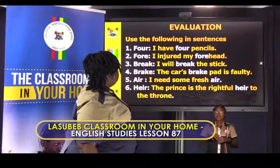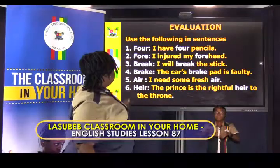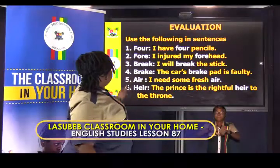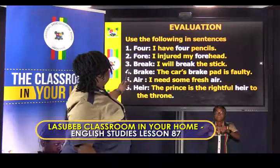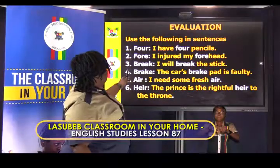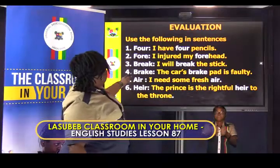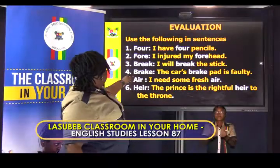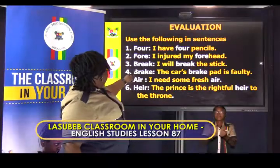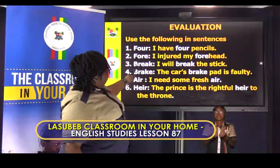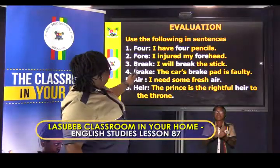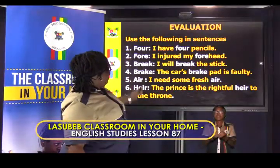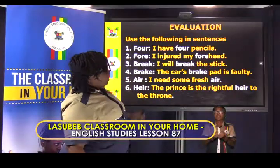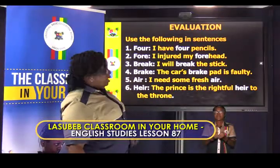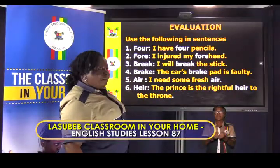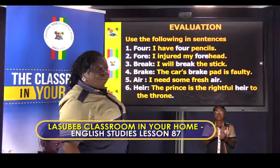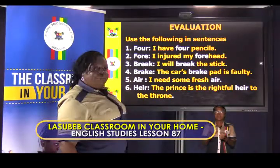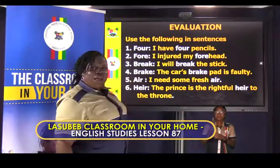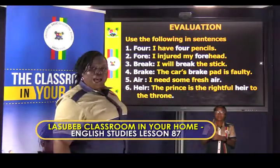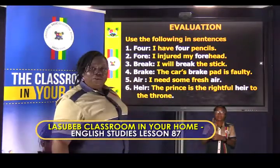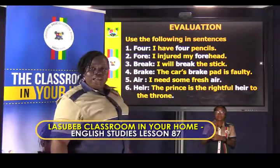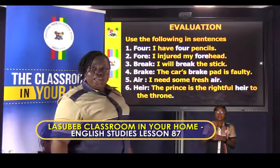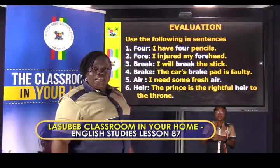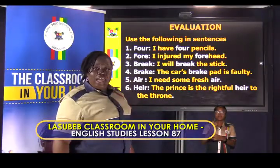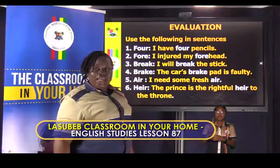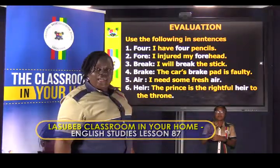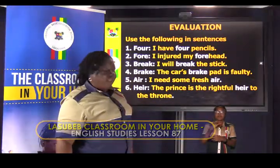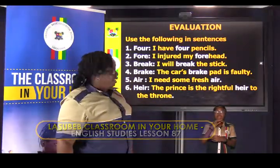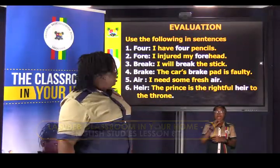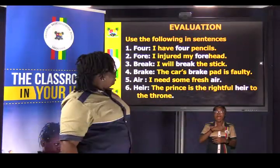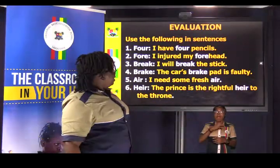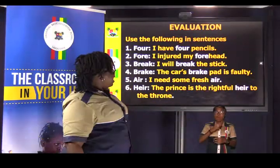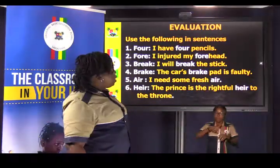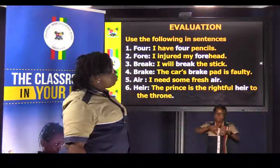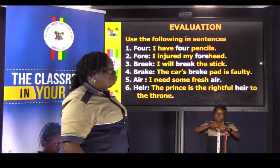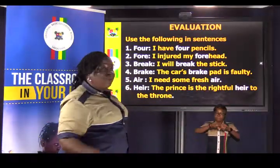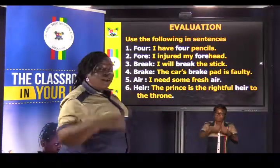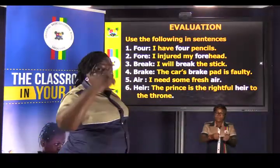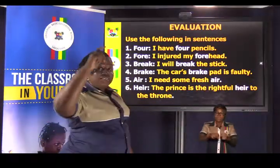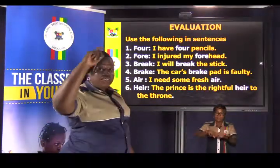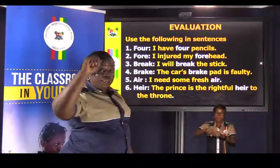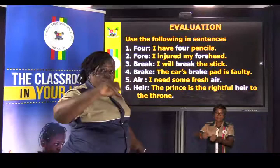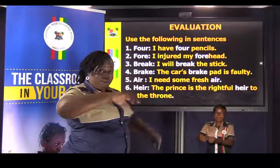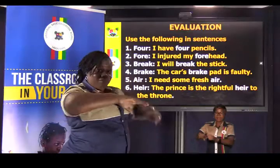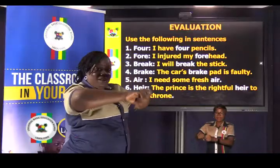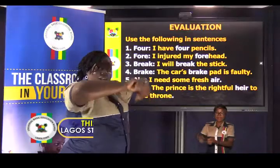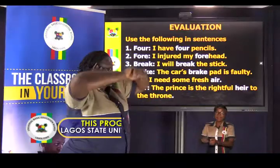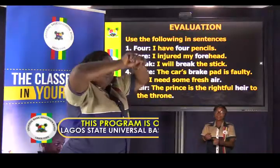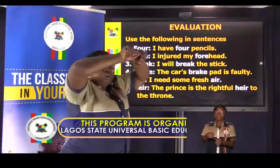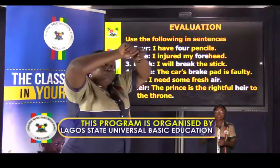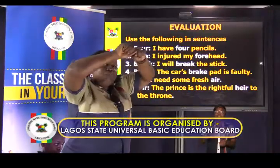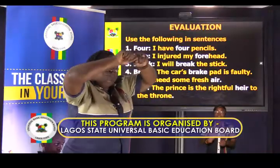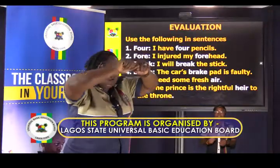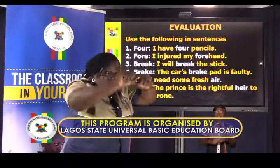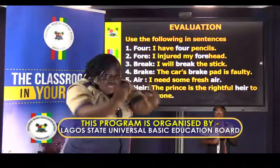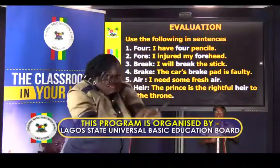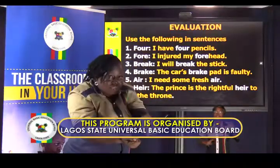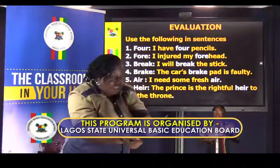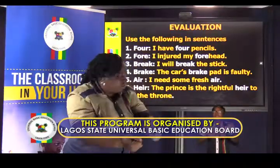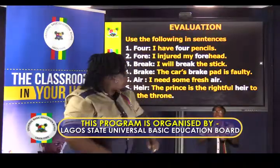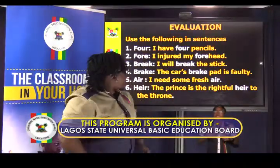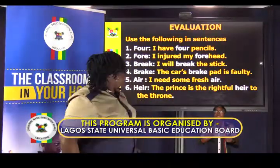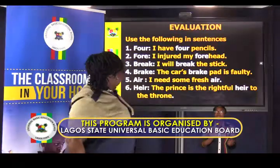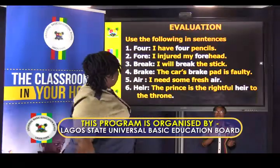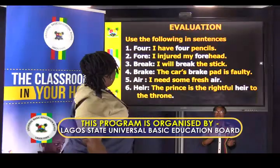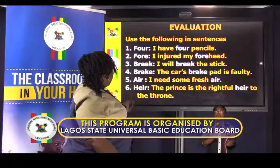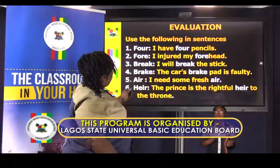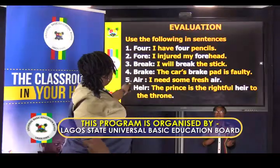forehead. Break, B-R-E-A-K, I will break the stick. I'm going to break the